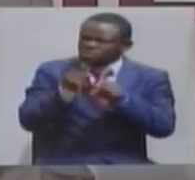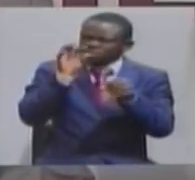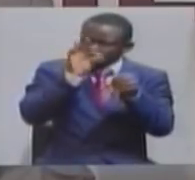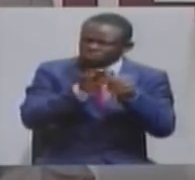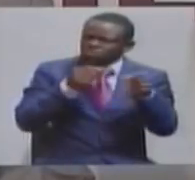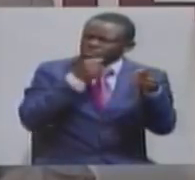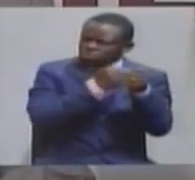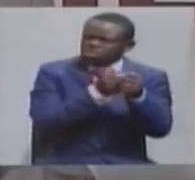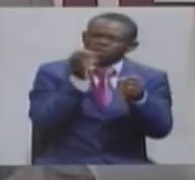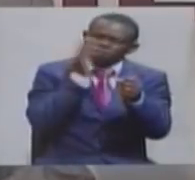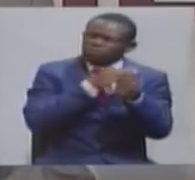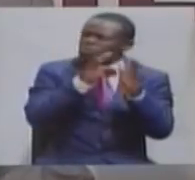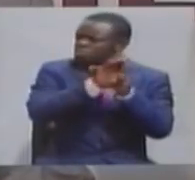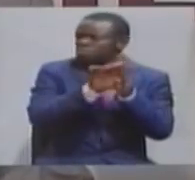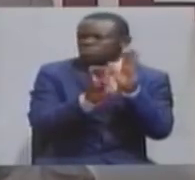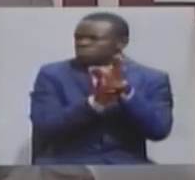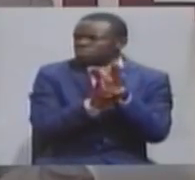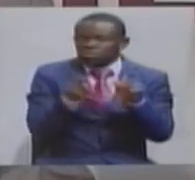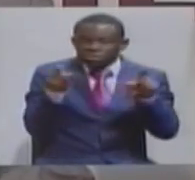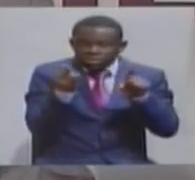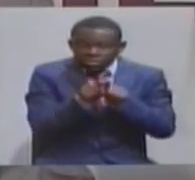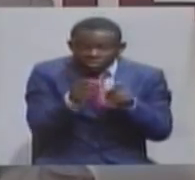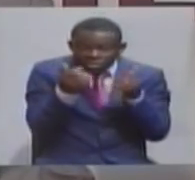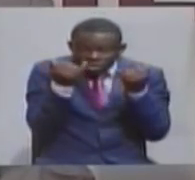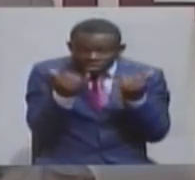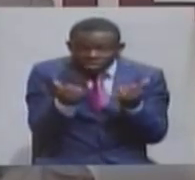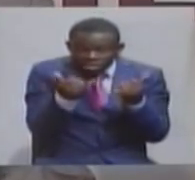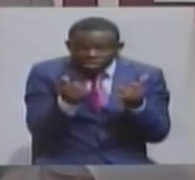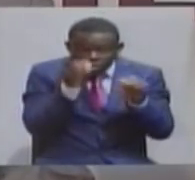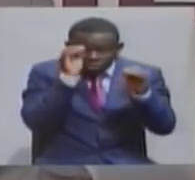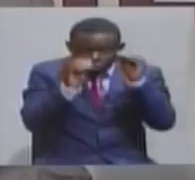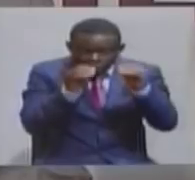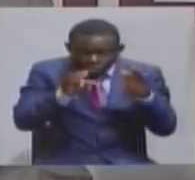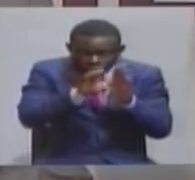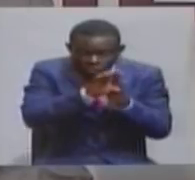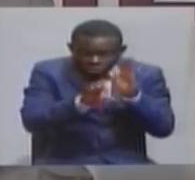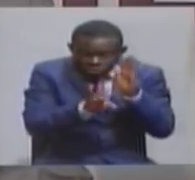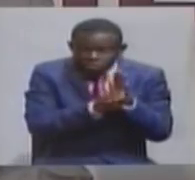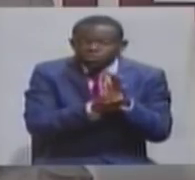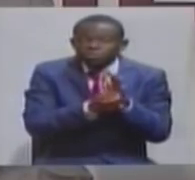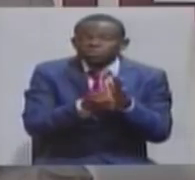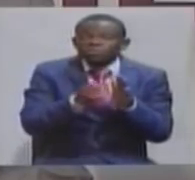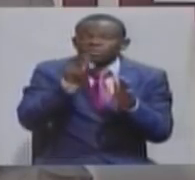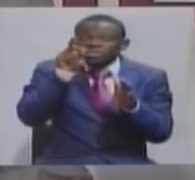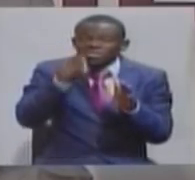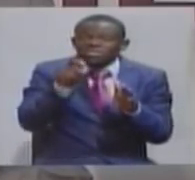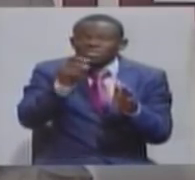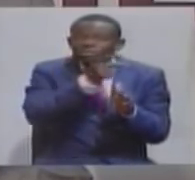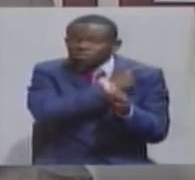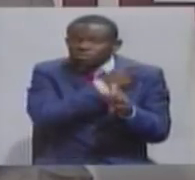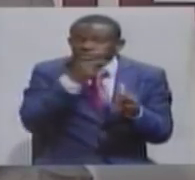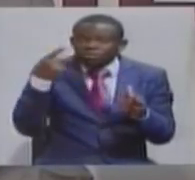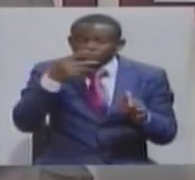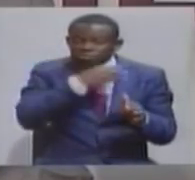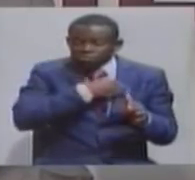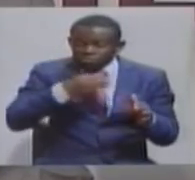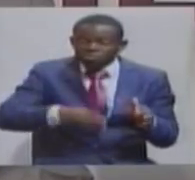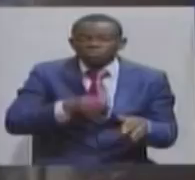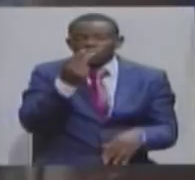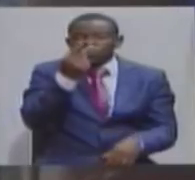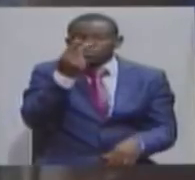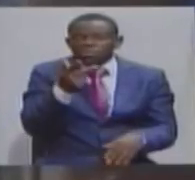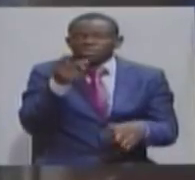is now. We cannot possibly pass the Constitution without the 2/3 majority that is required in Parliament. So where's the